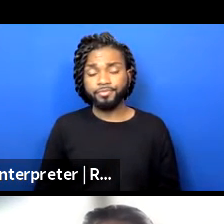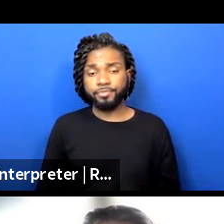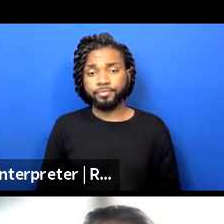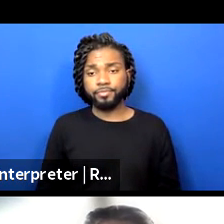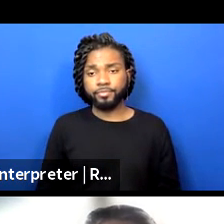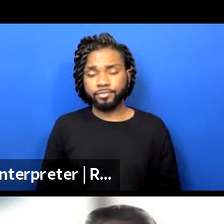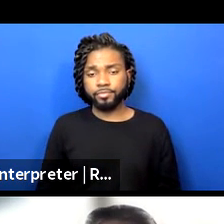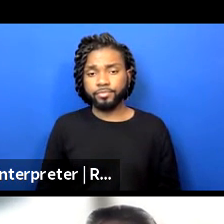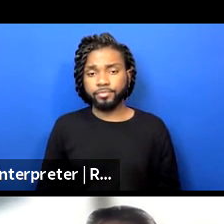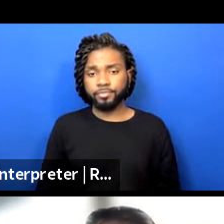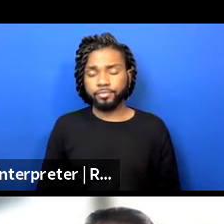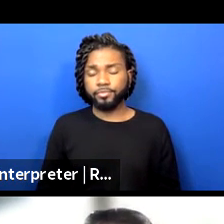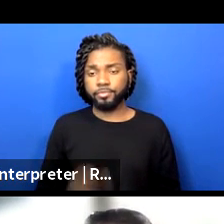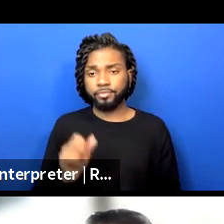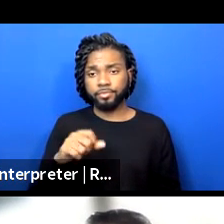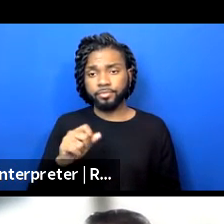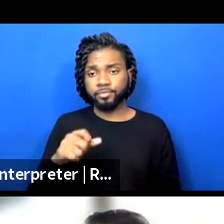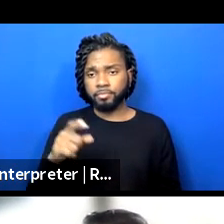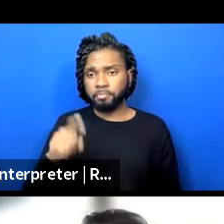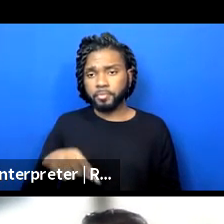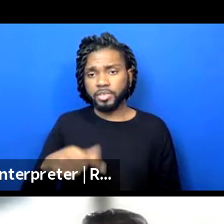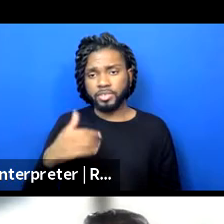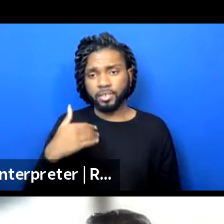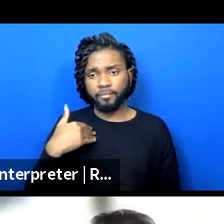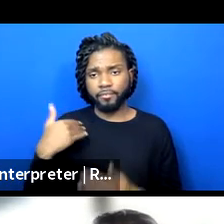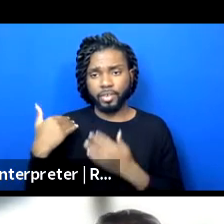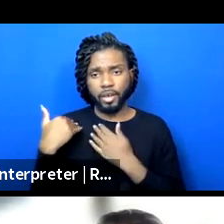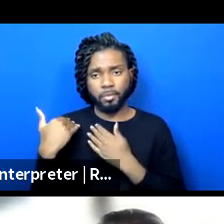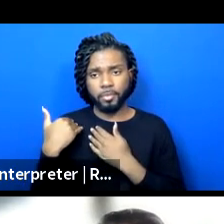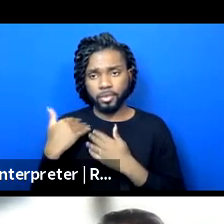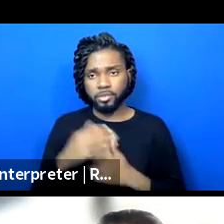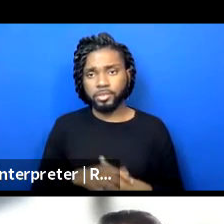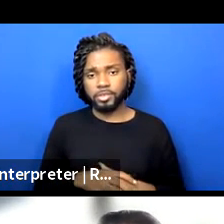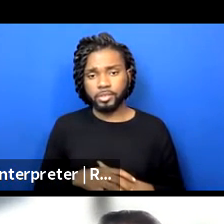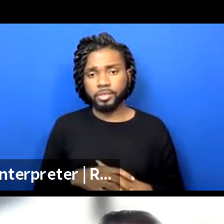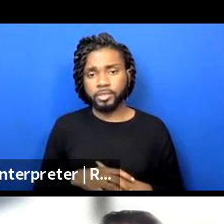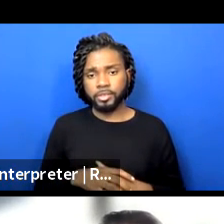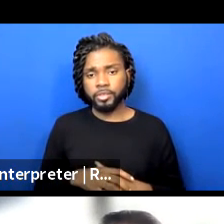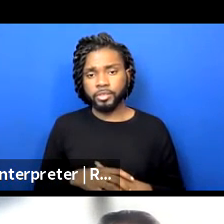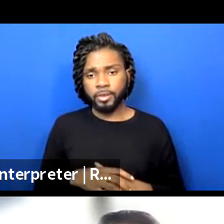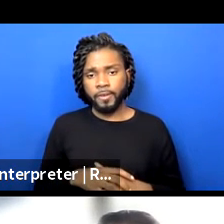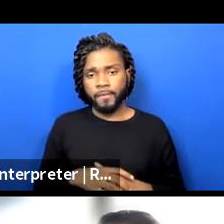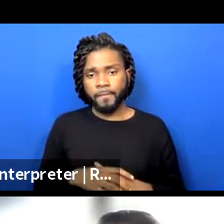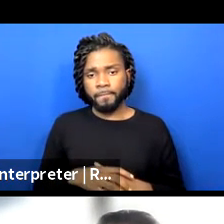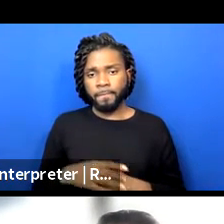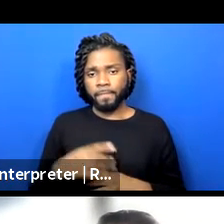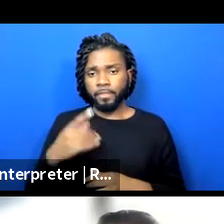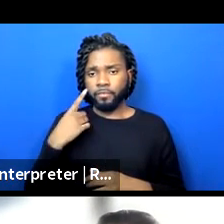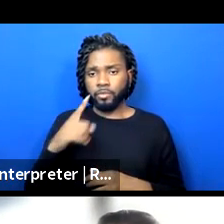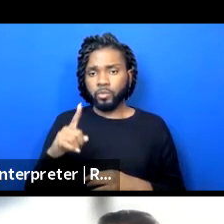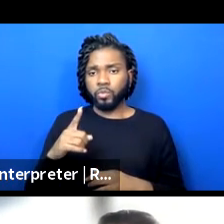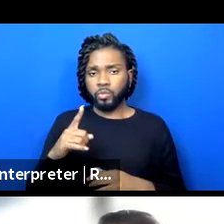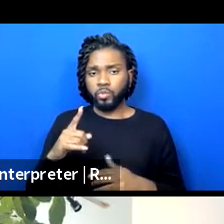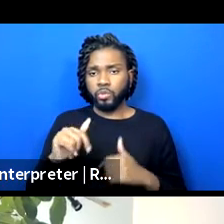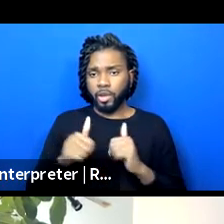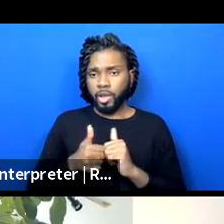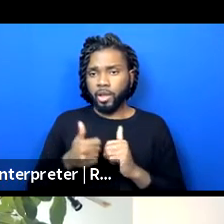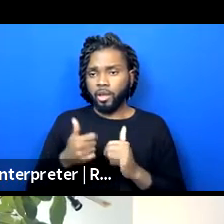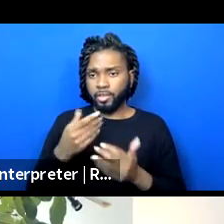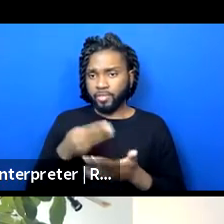there has to be accountability of how these funds are